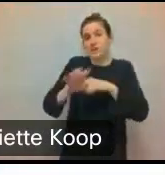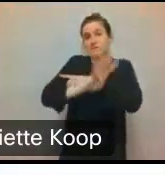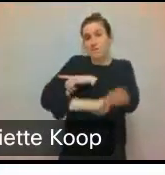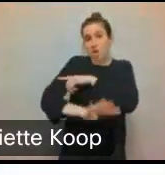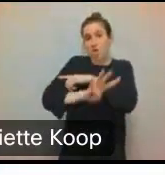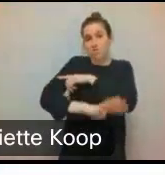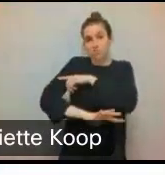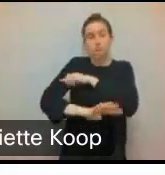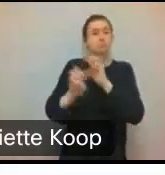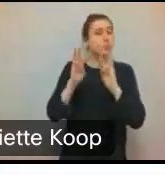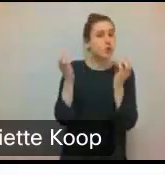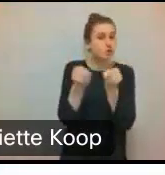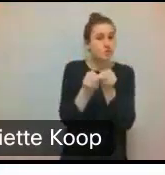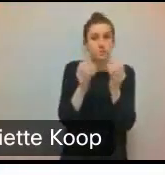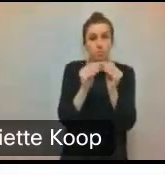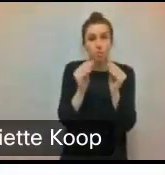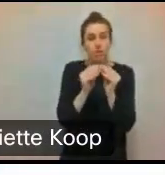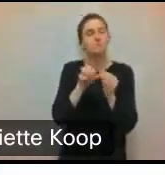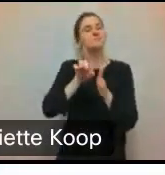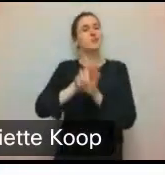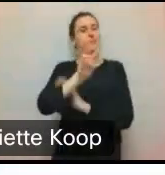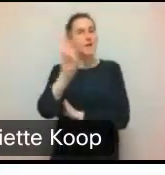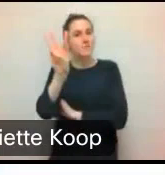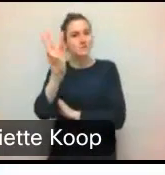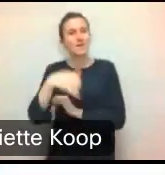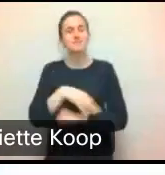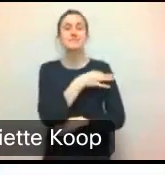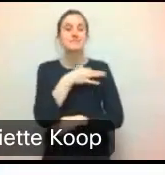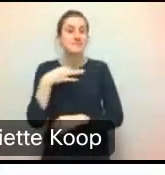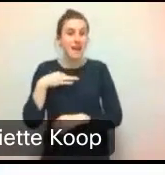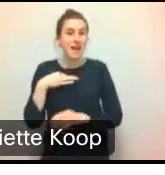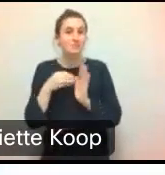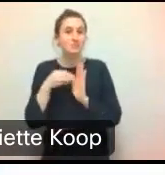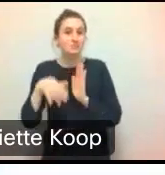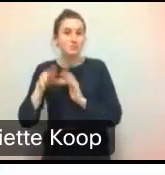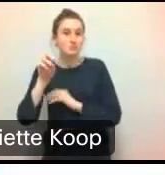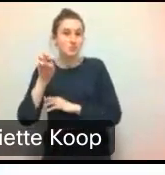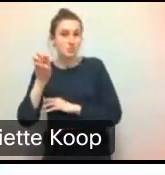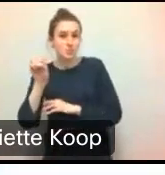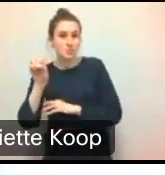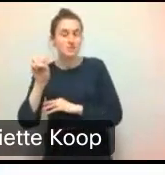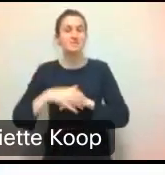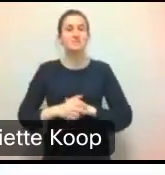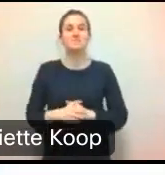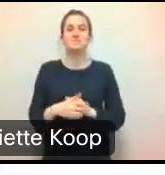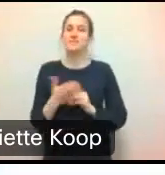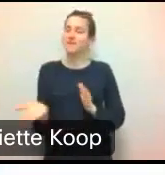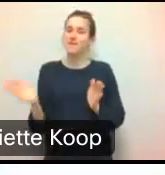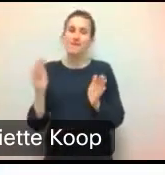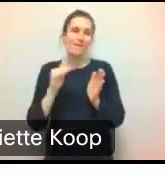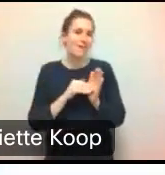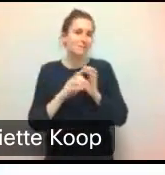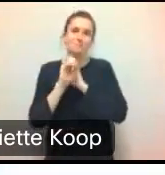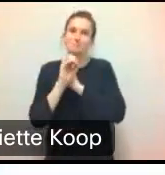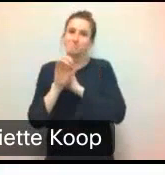Look at our website, also look in our staff and student news. And again, a plug for